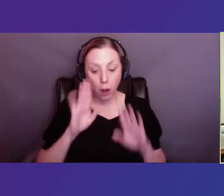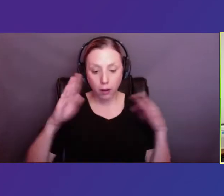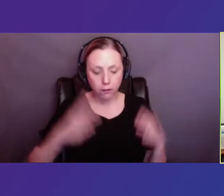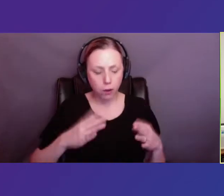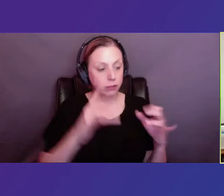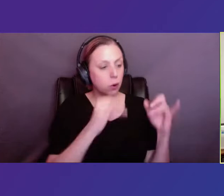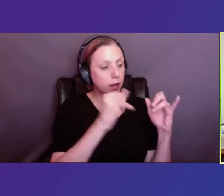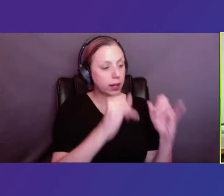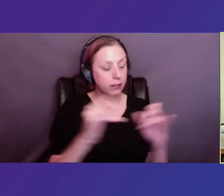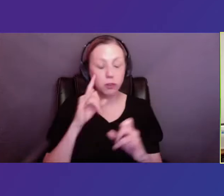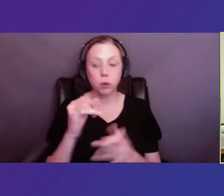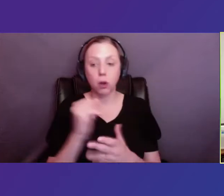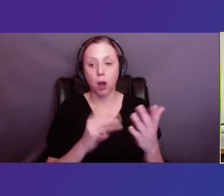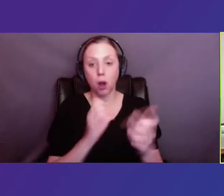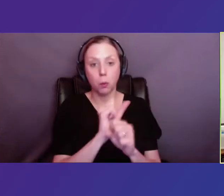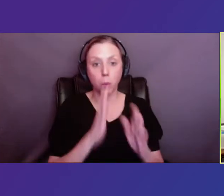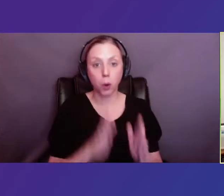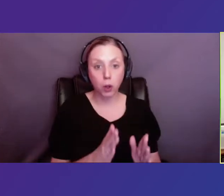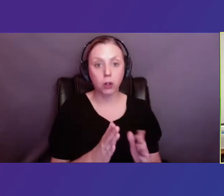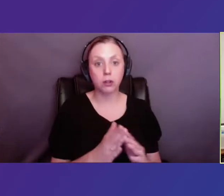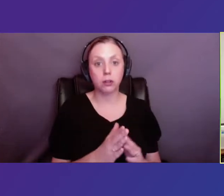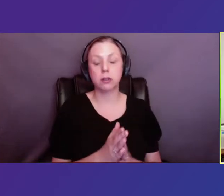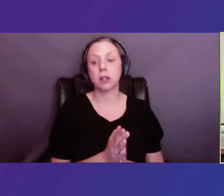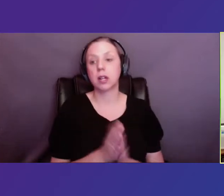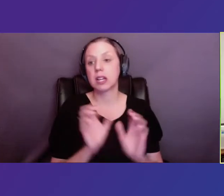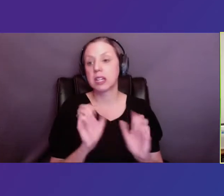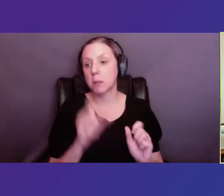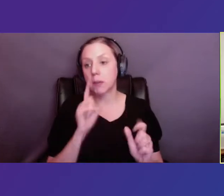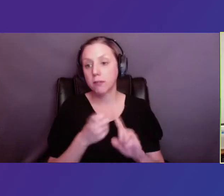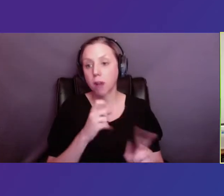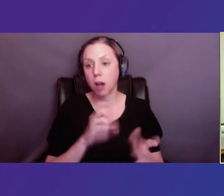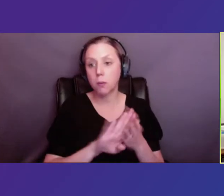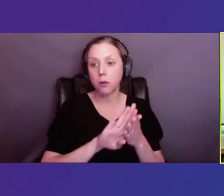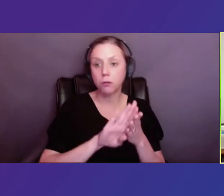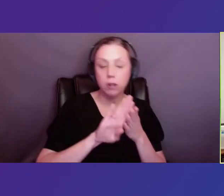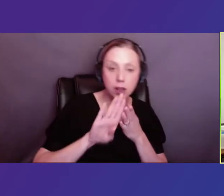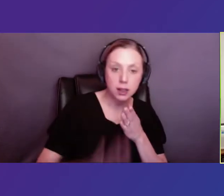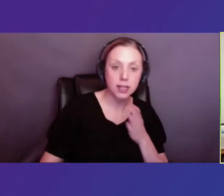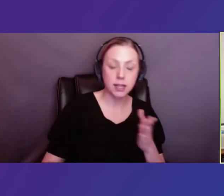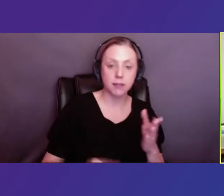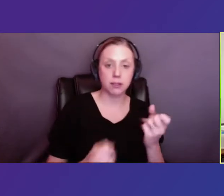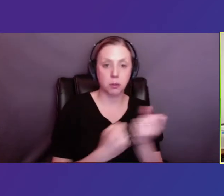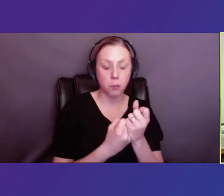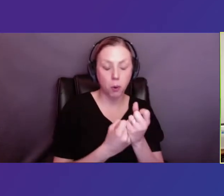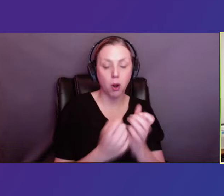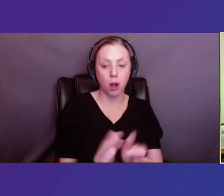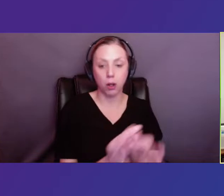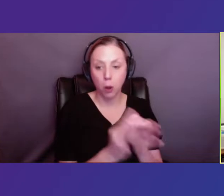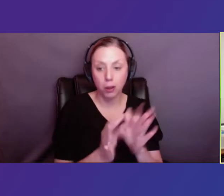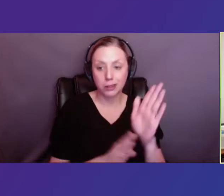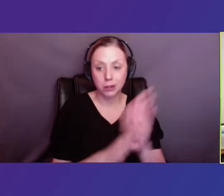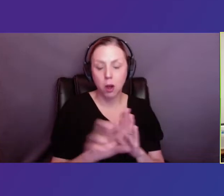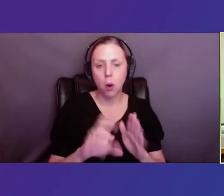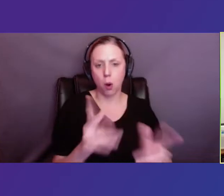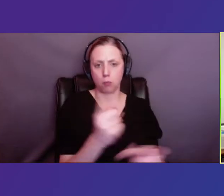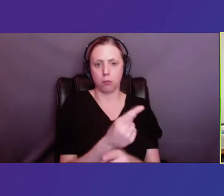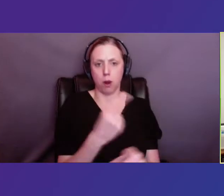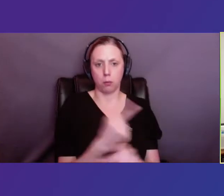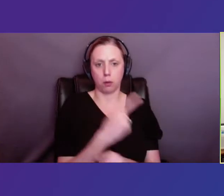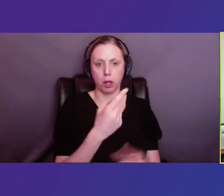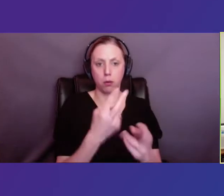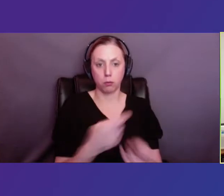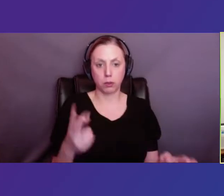individual arts workers, either through relief support, coalition building, or the proper resourcing of